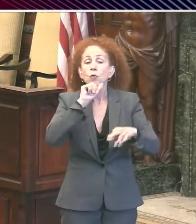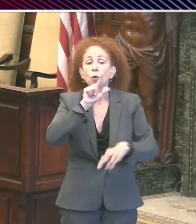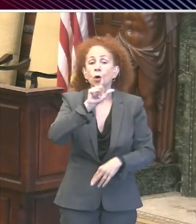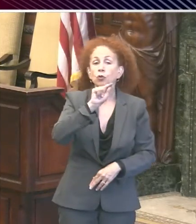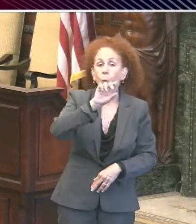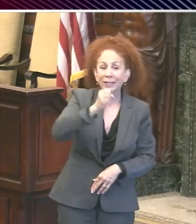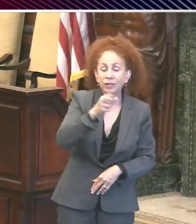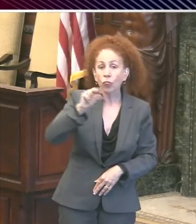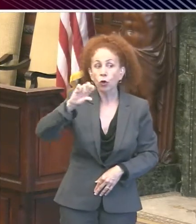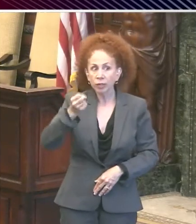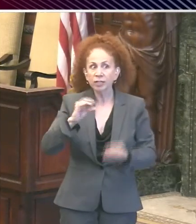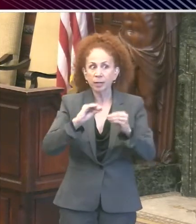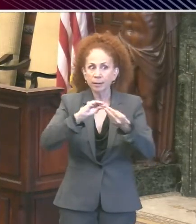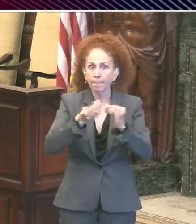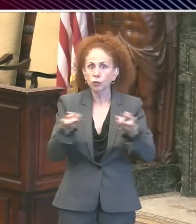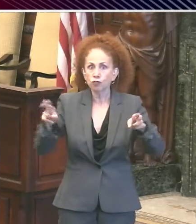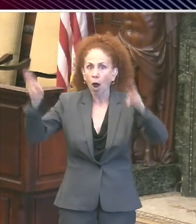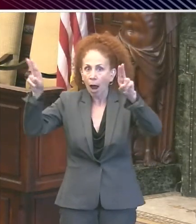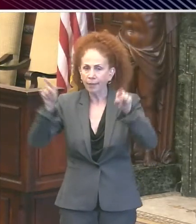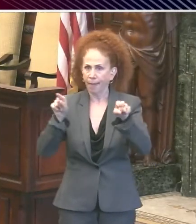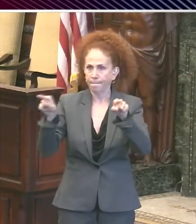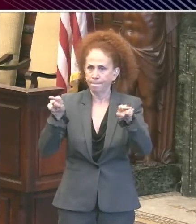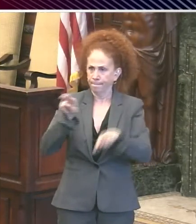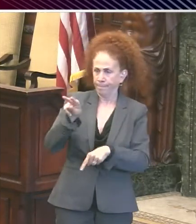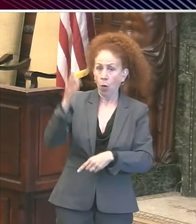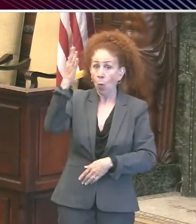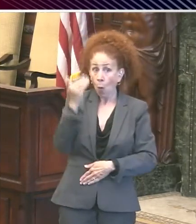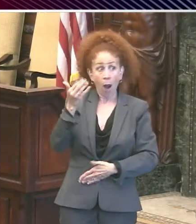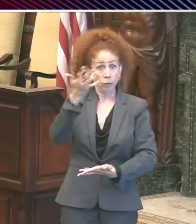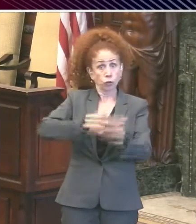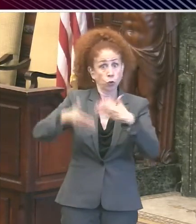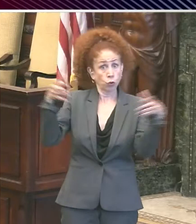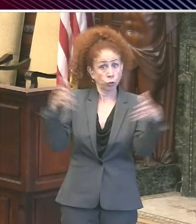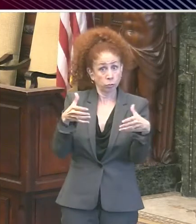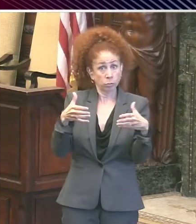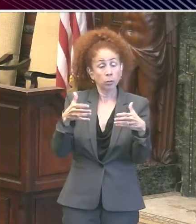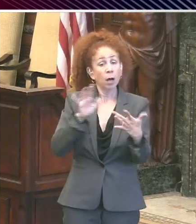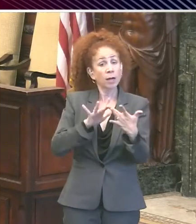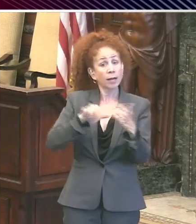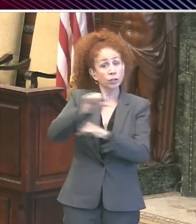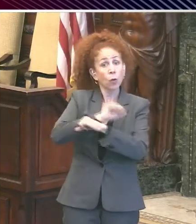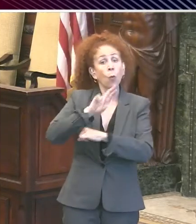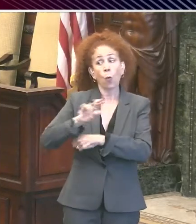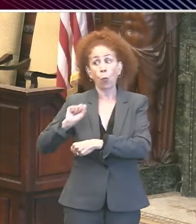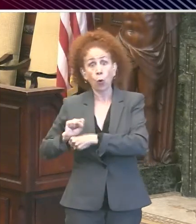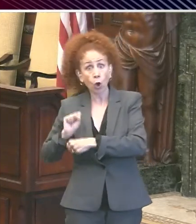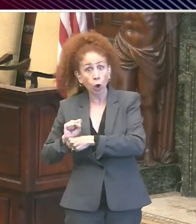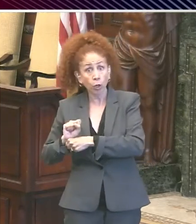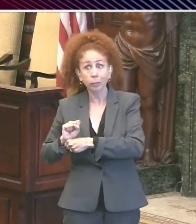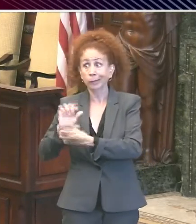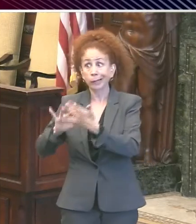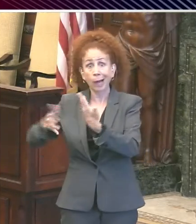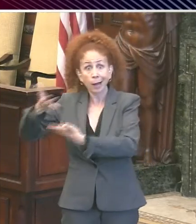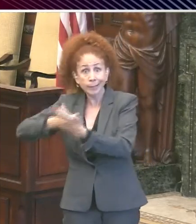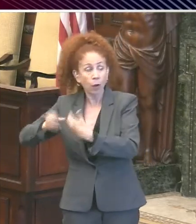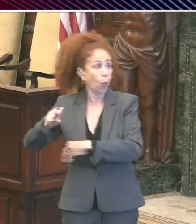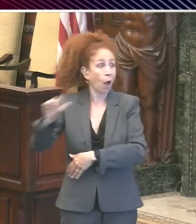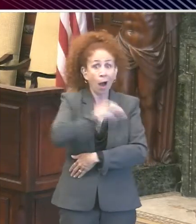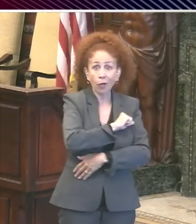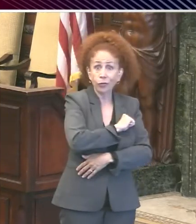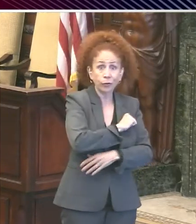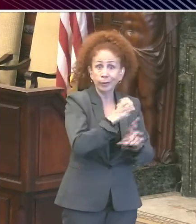30s. And we really don't know whether this is through social contacts or whether this is occupational contacts or other